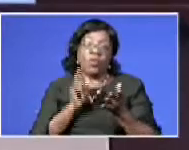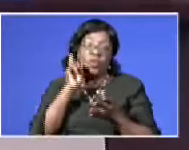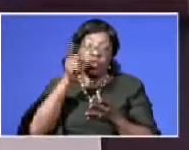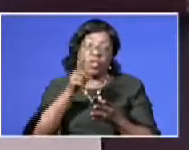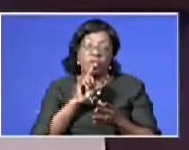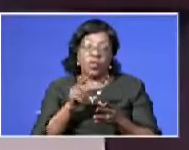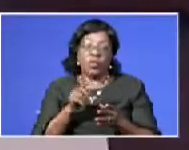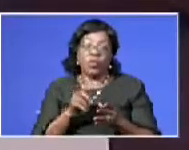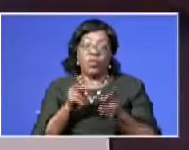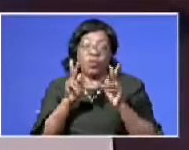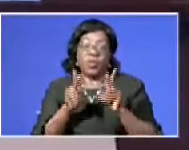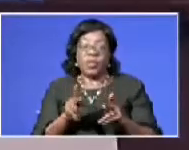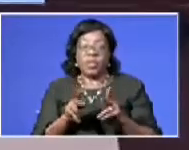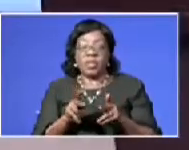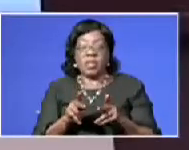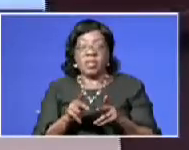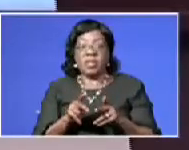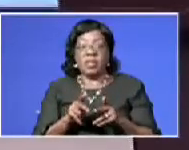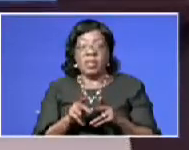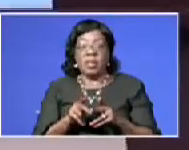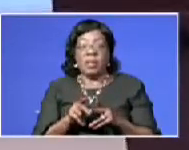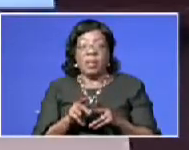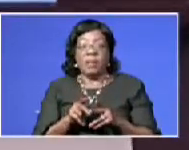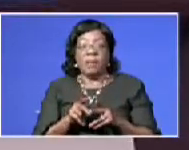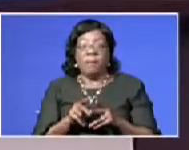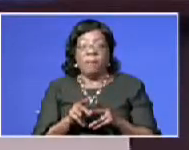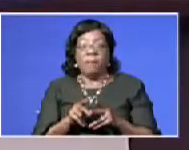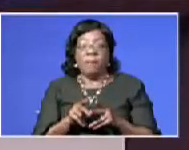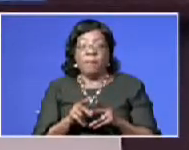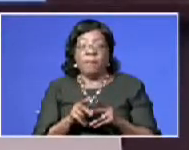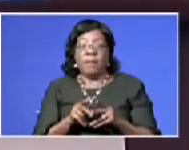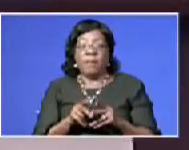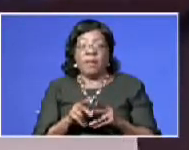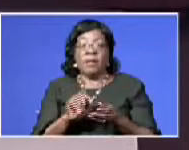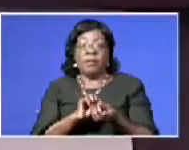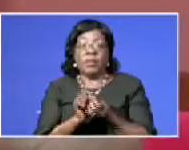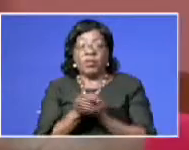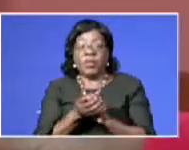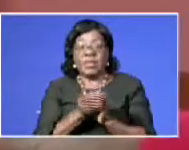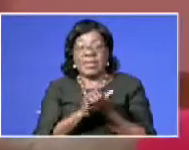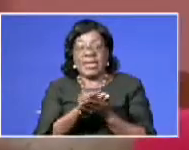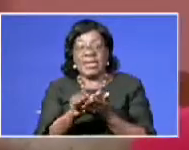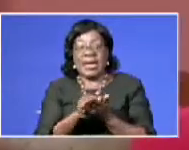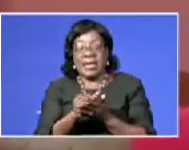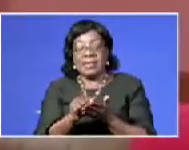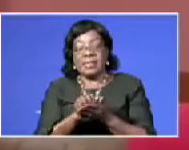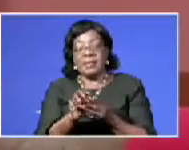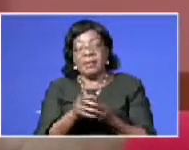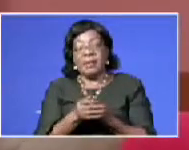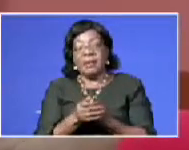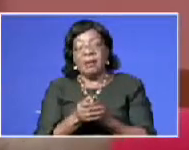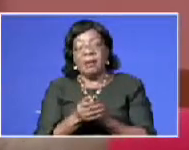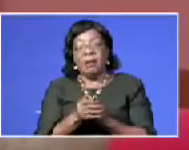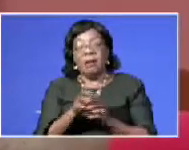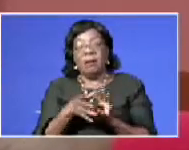and the way things are supposed to set up on your sanitization and sterilization of your